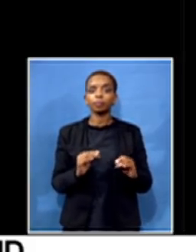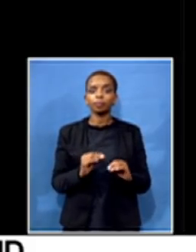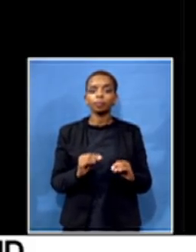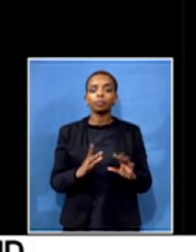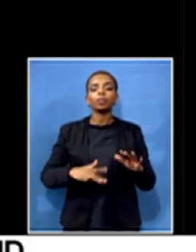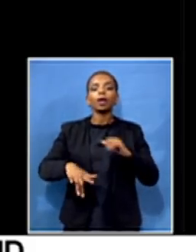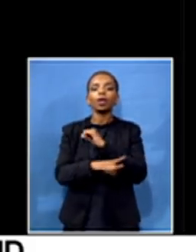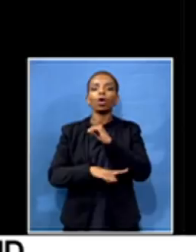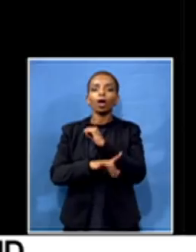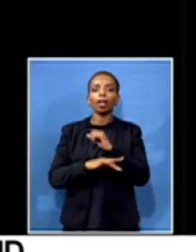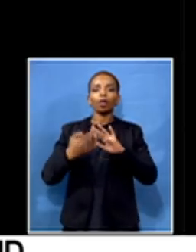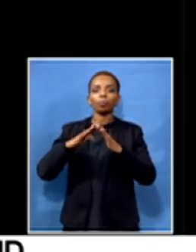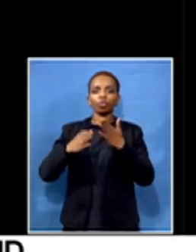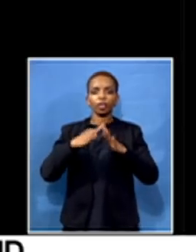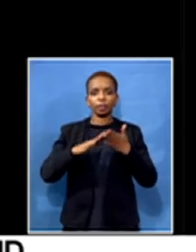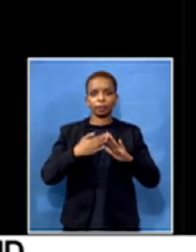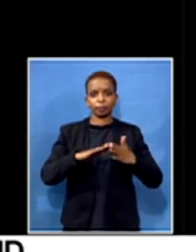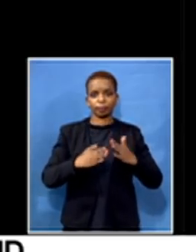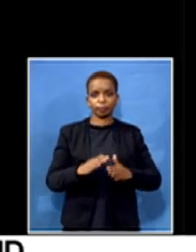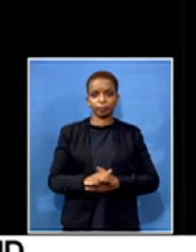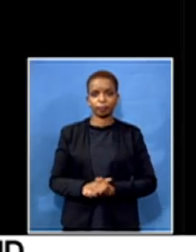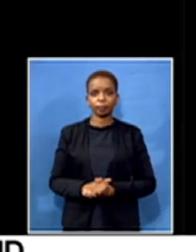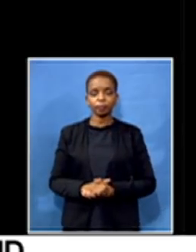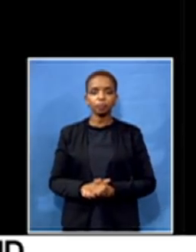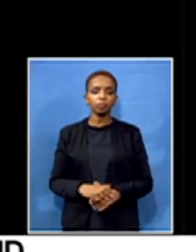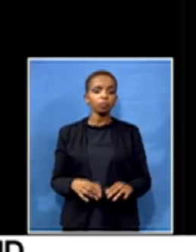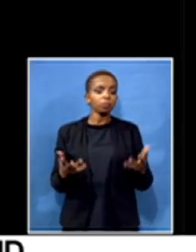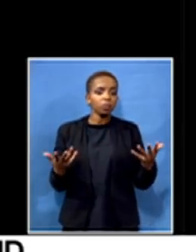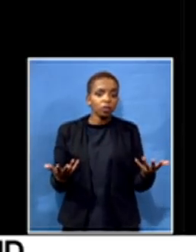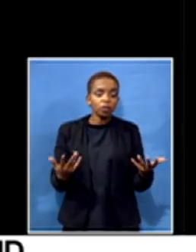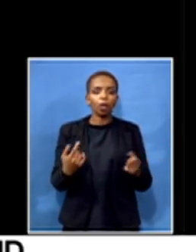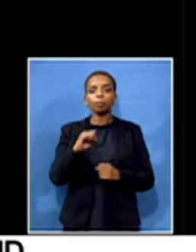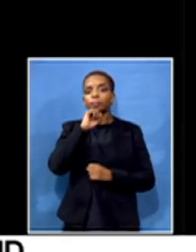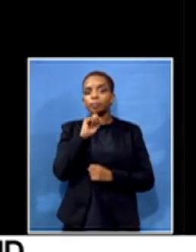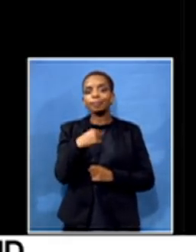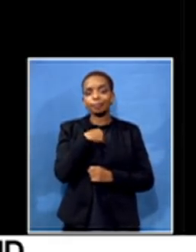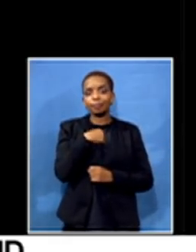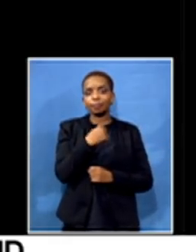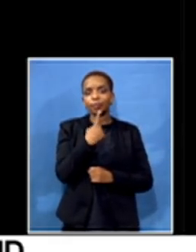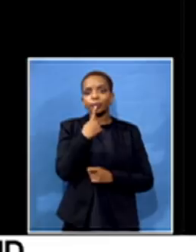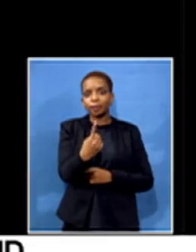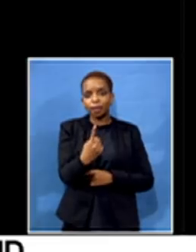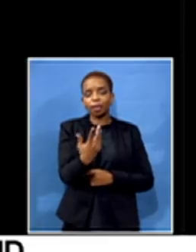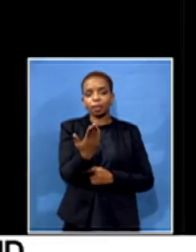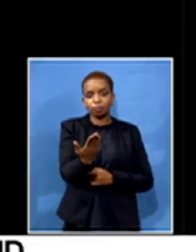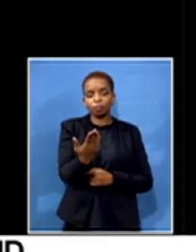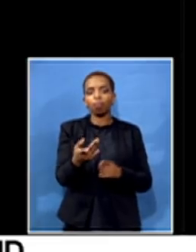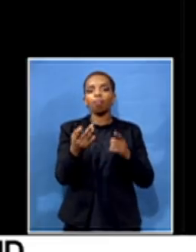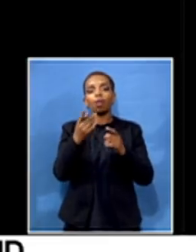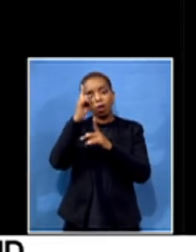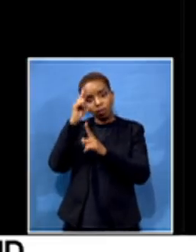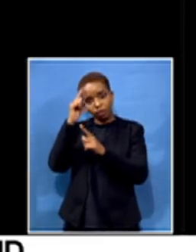local communities. So that's what I would say, Honorable